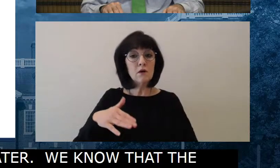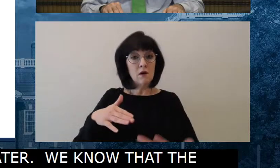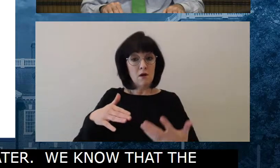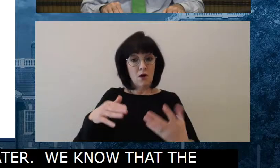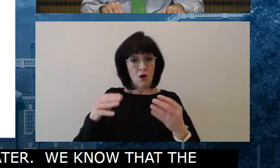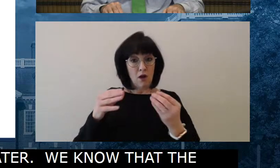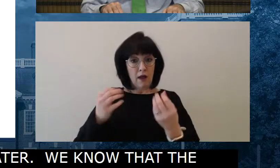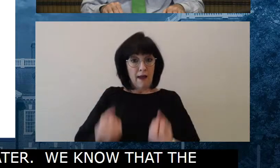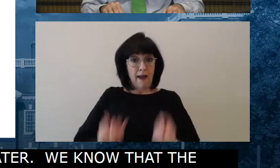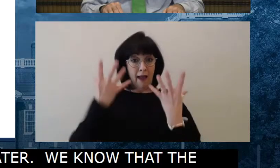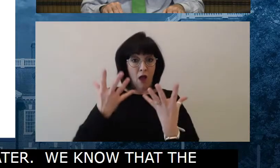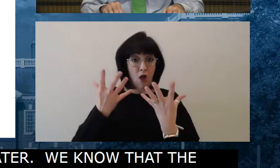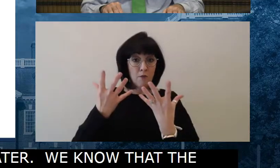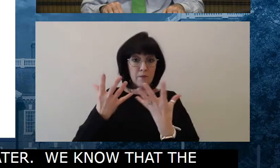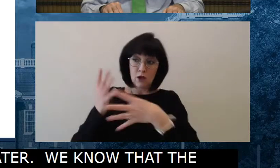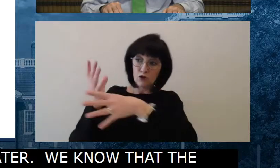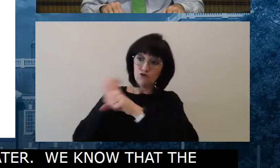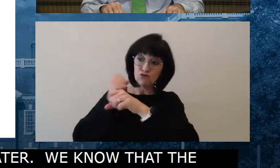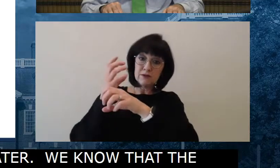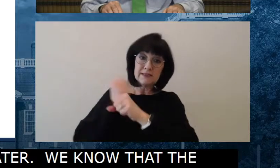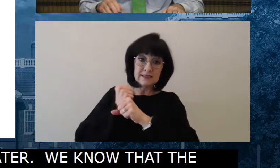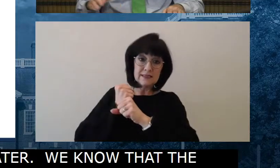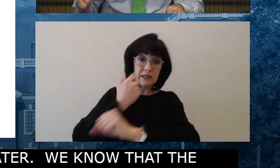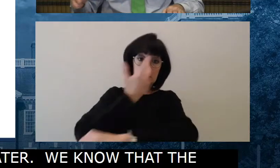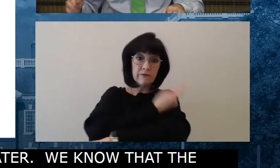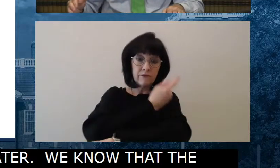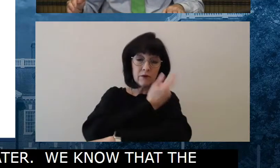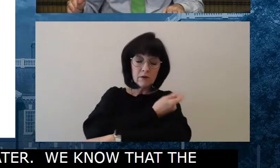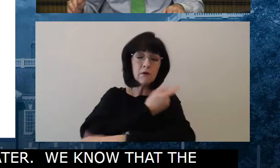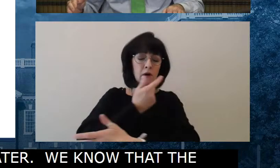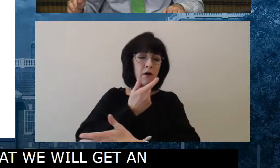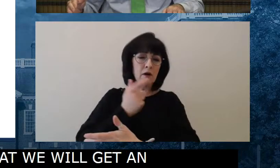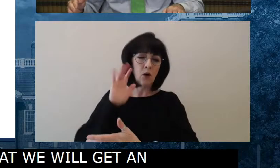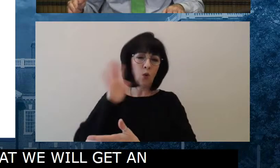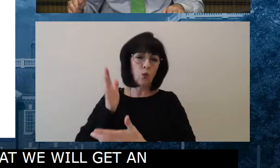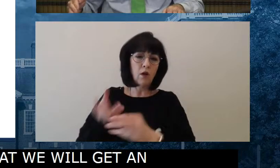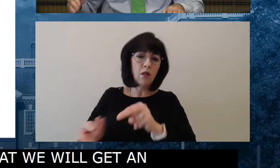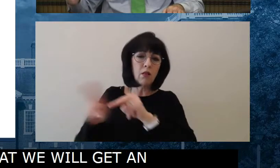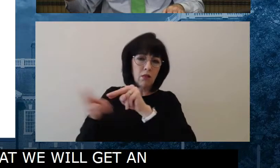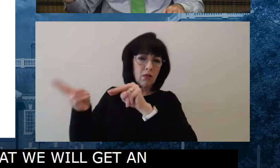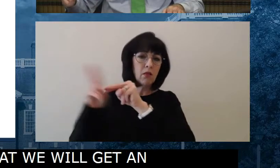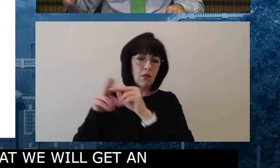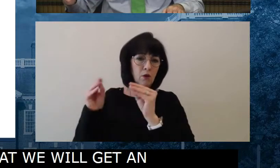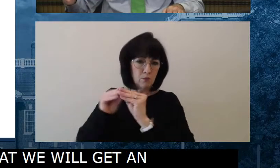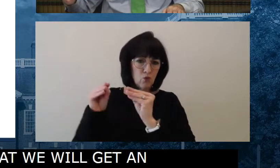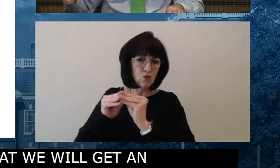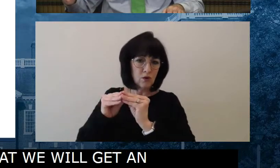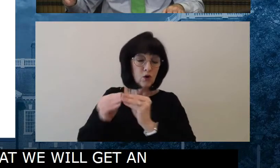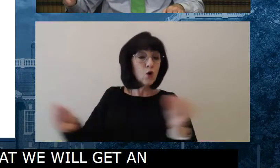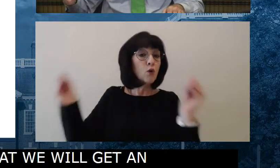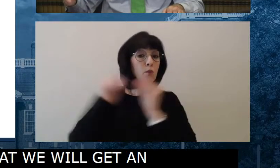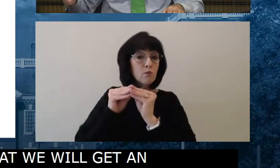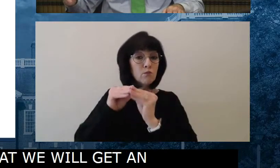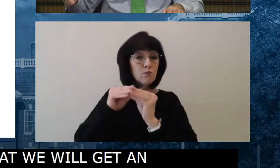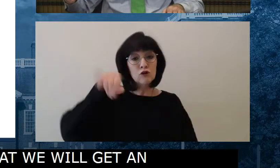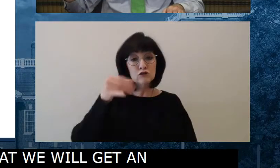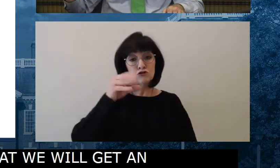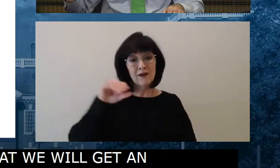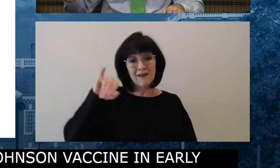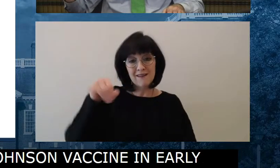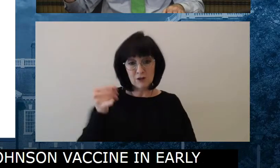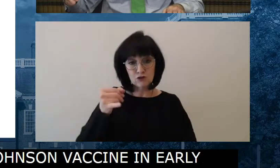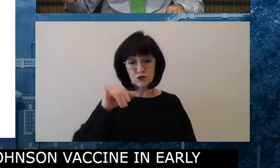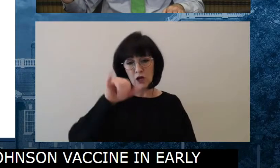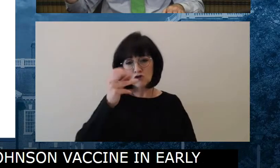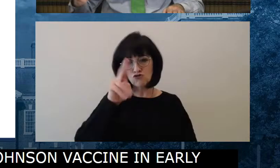of Johnson & Johnson vaccine in early April, and that allotment will